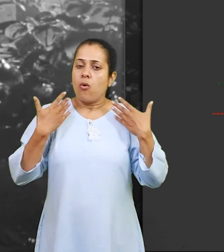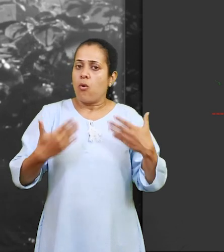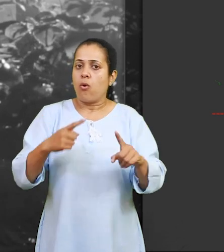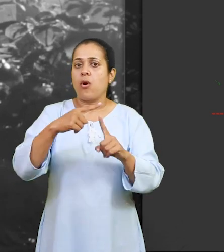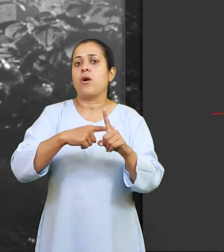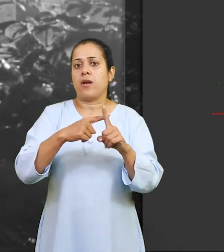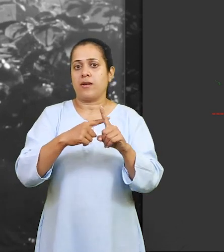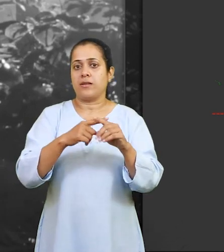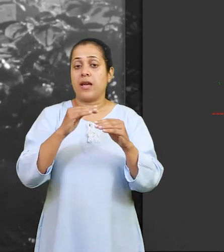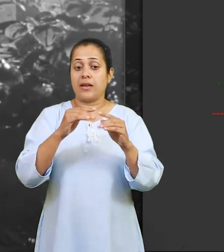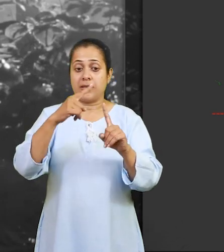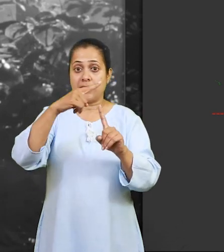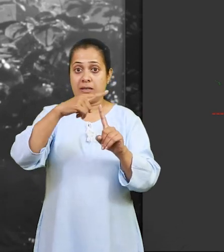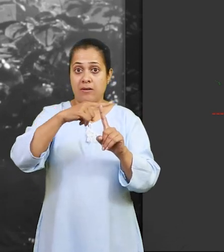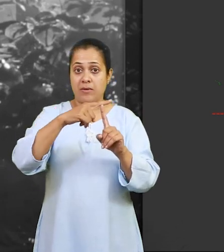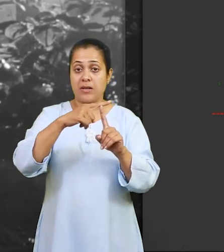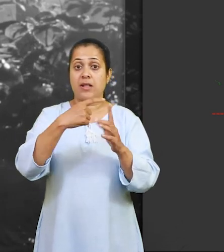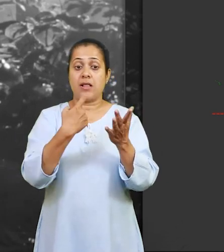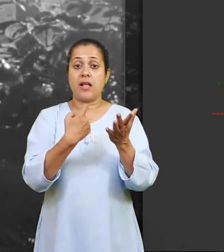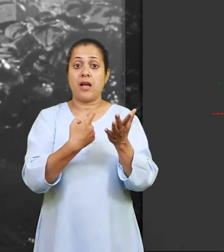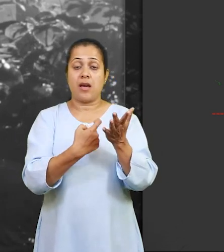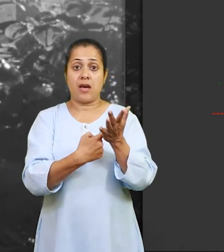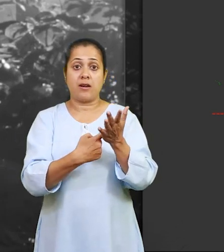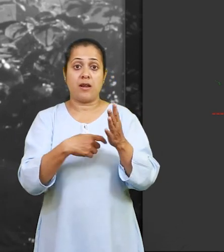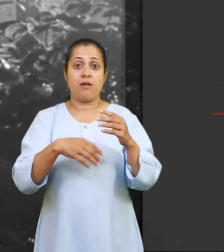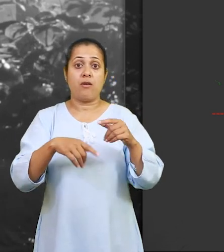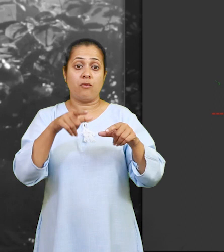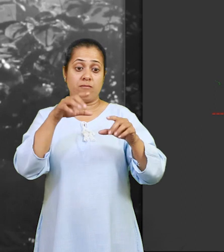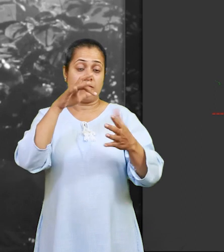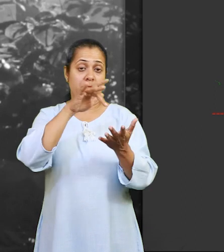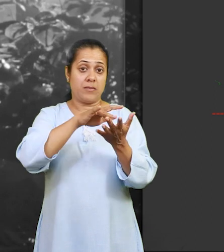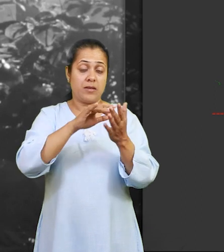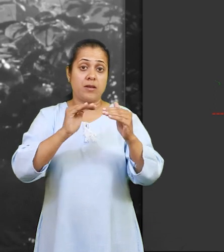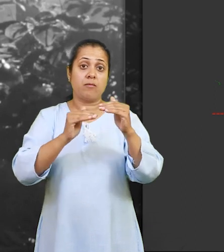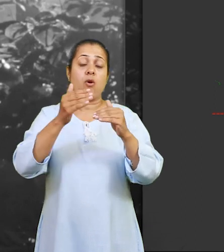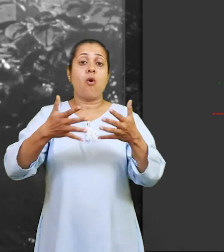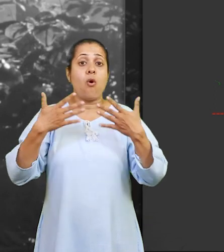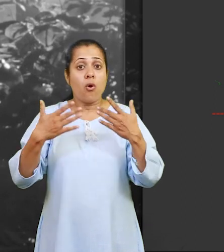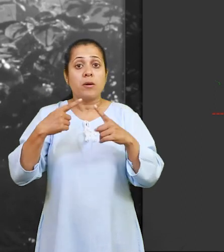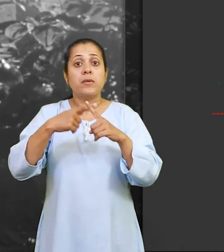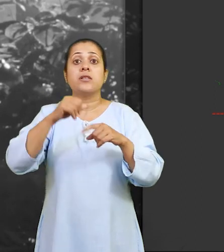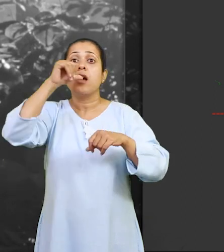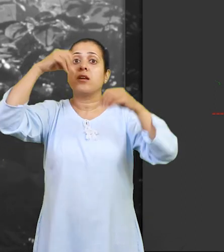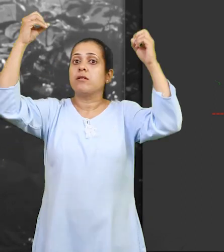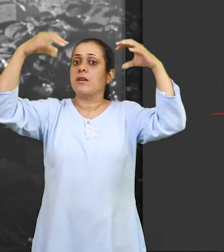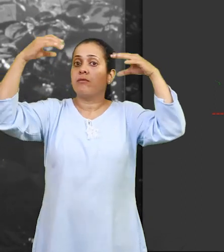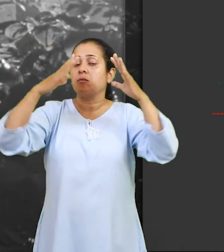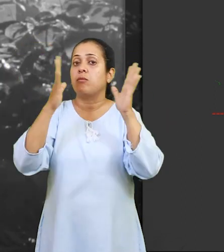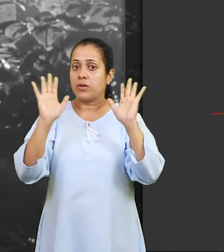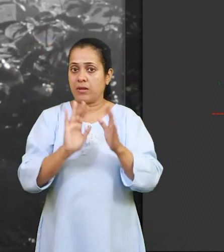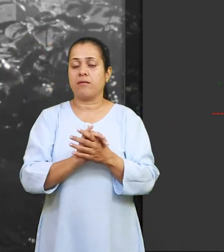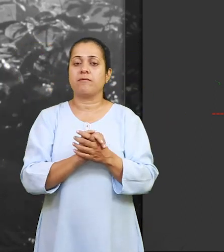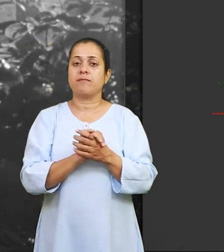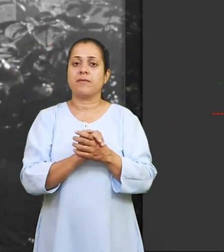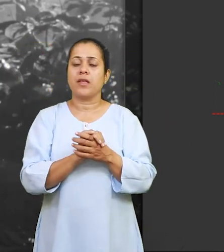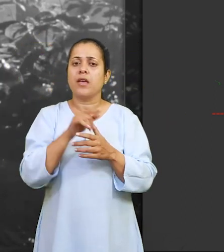and tropical rainforests have hot temperatures and a lot of rainfall, because of which they